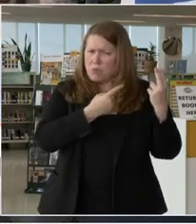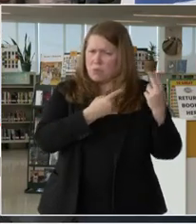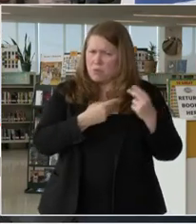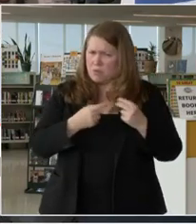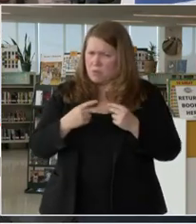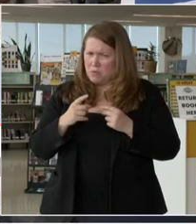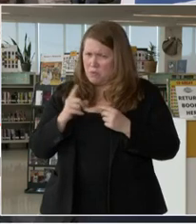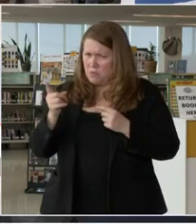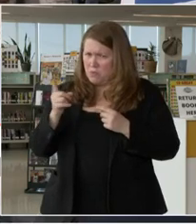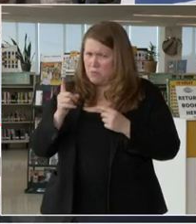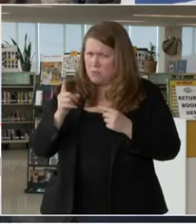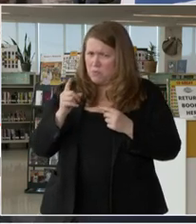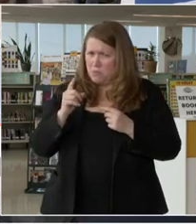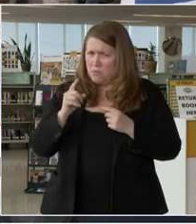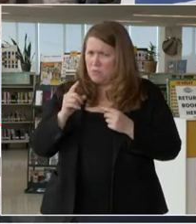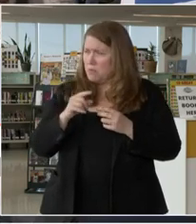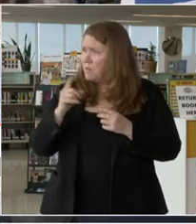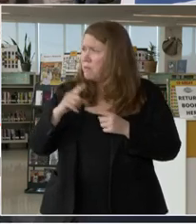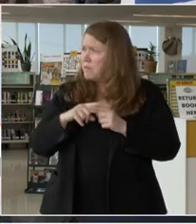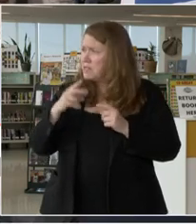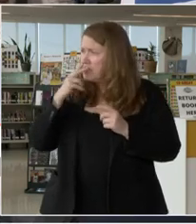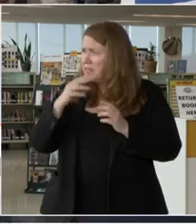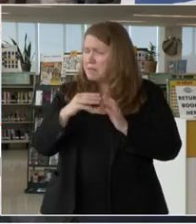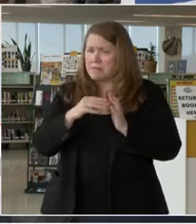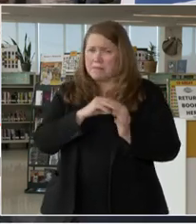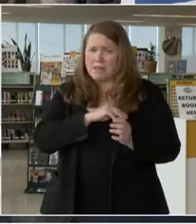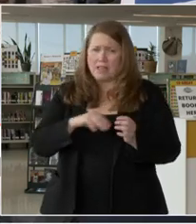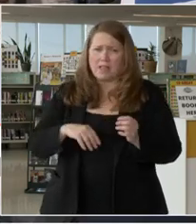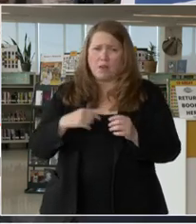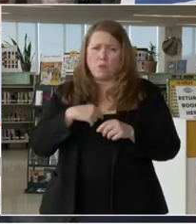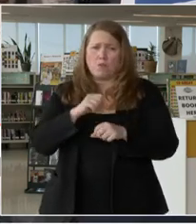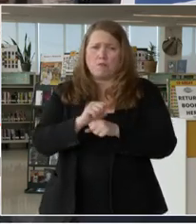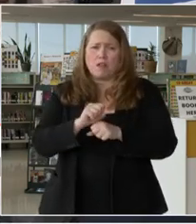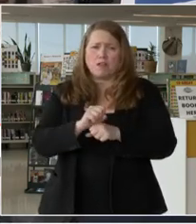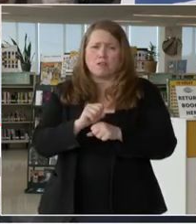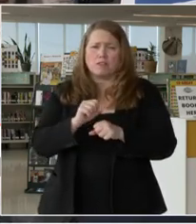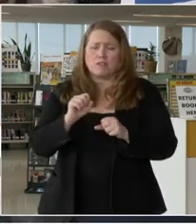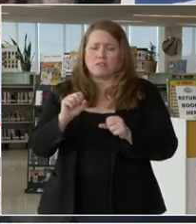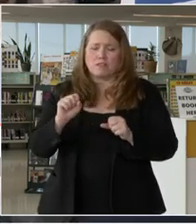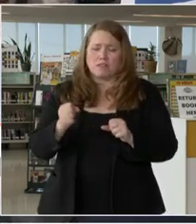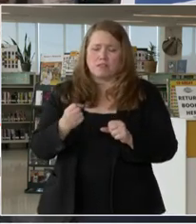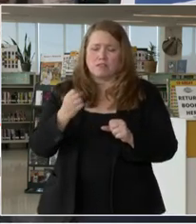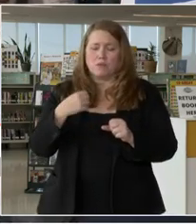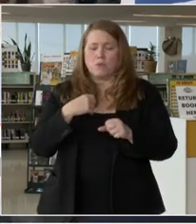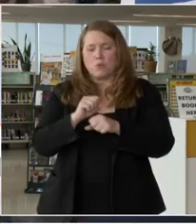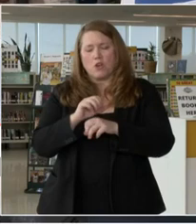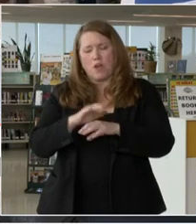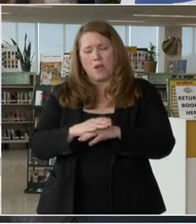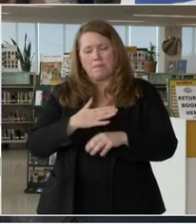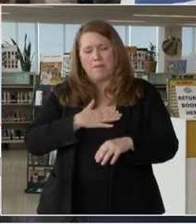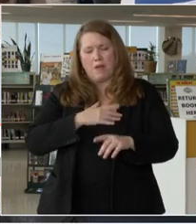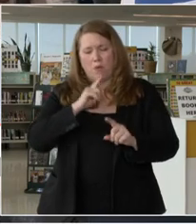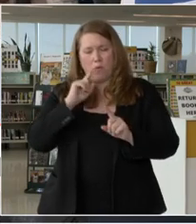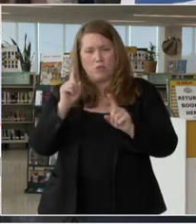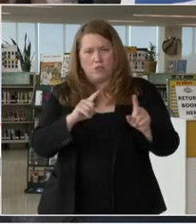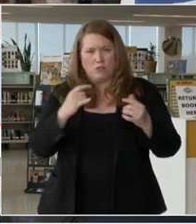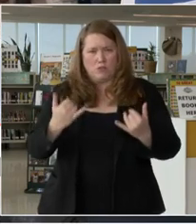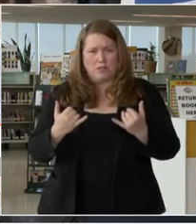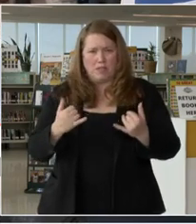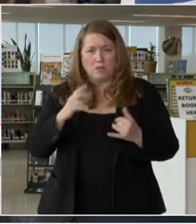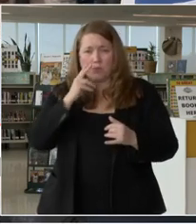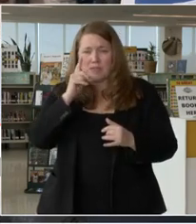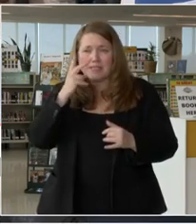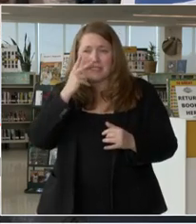mayor's order for the mask mandate? Mark, I'll be working on the mayor's order today, so I expect that you will see it